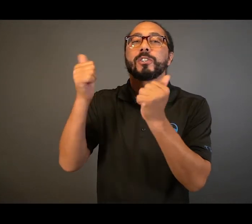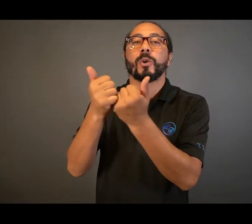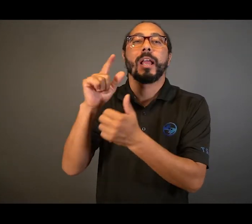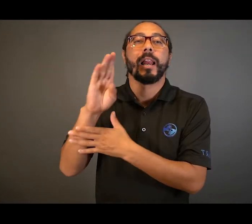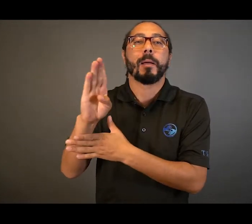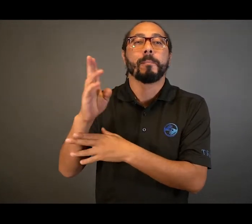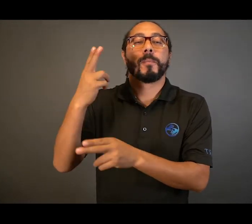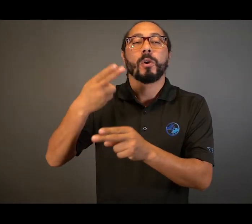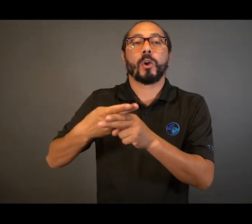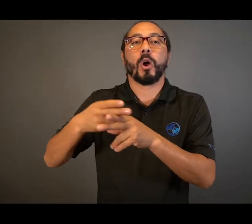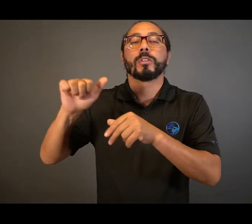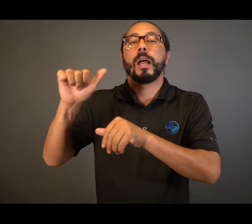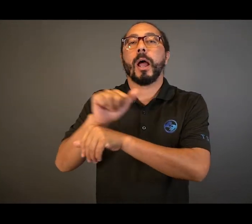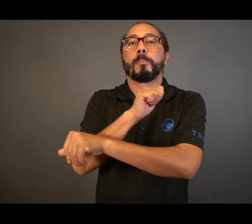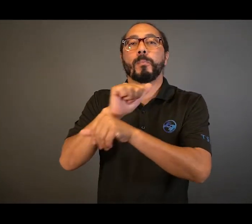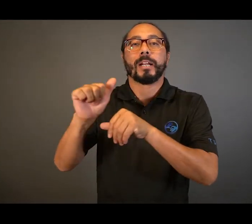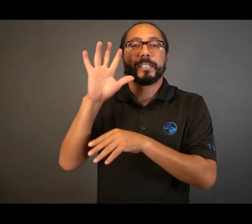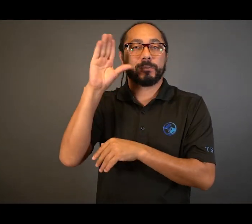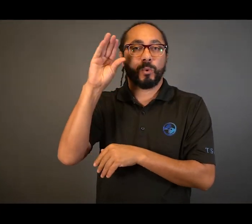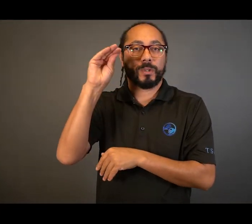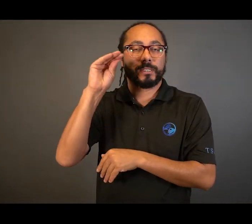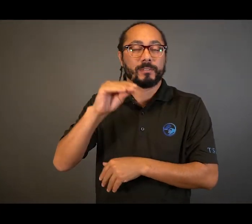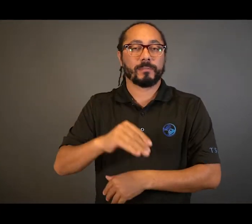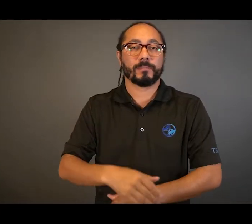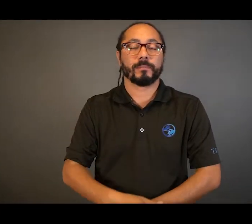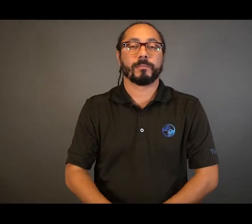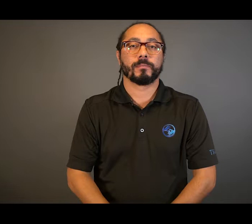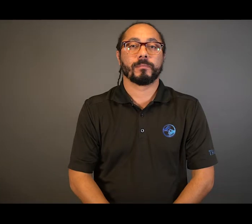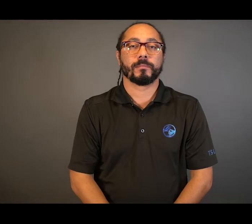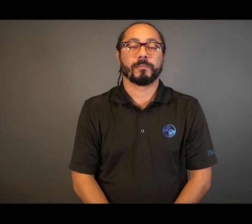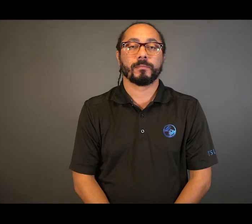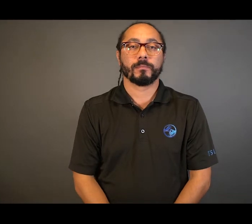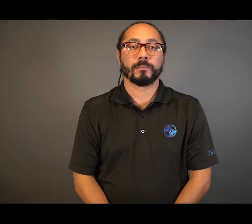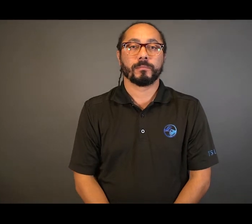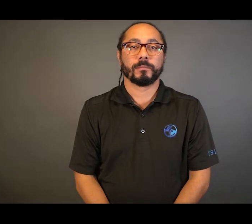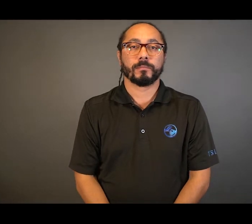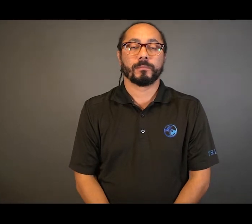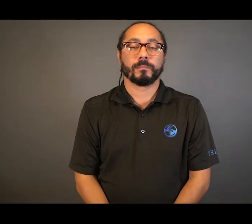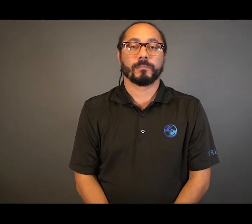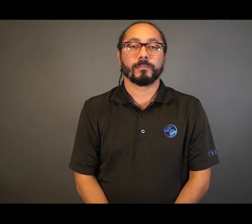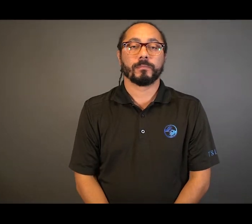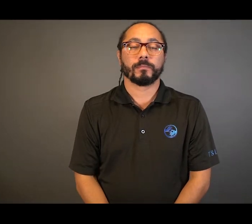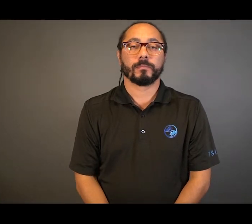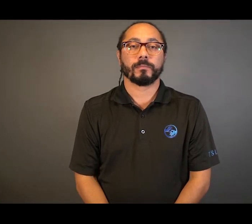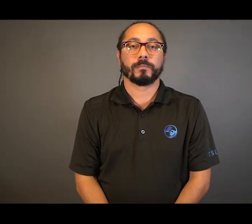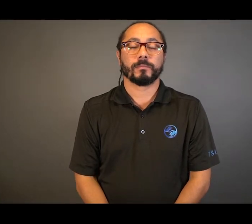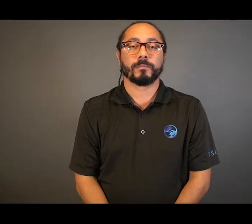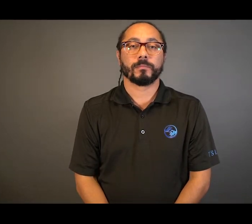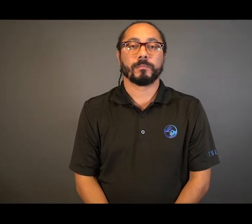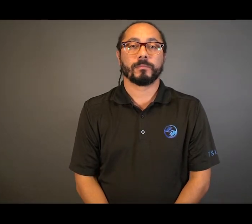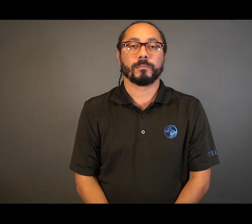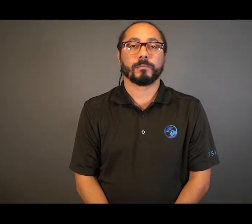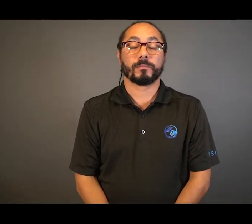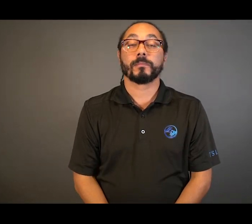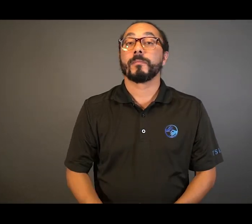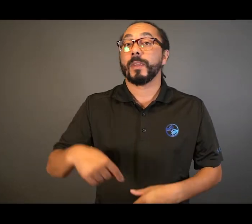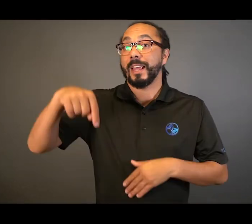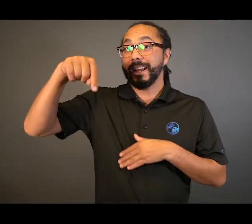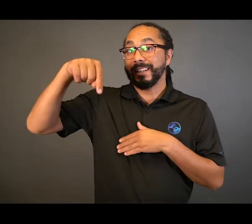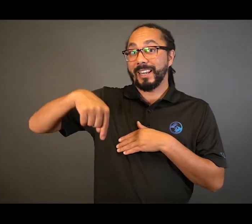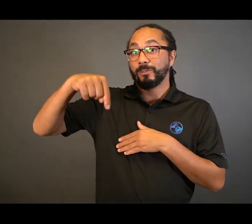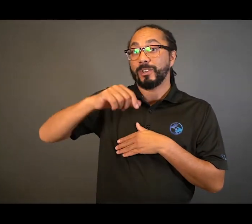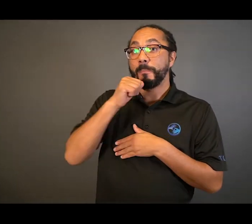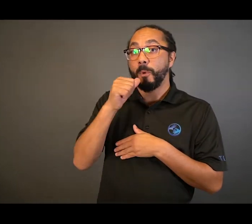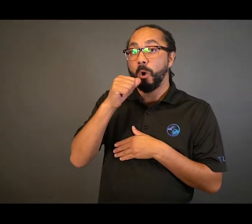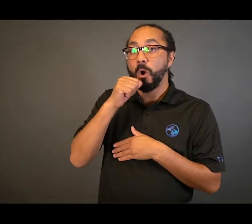Orange Lodge associated club known as the Apprentice Boys. now in the dining room, The diversity